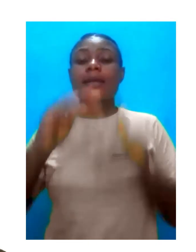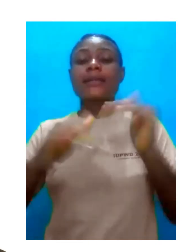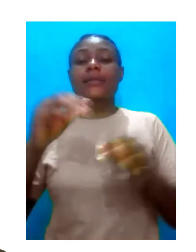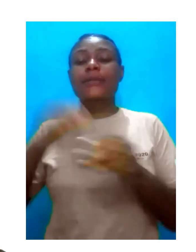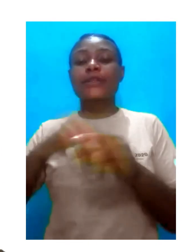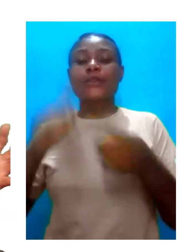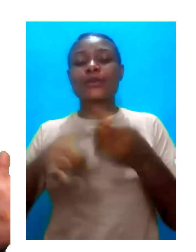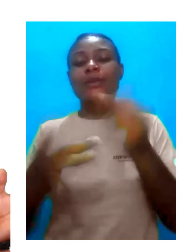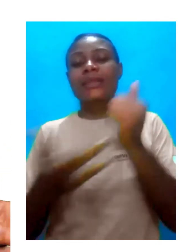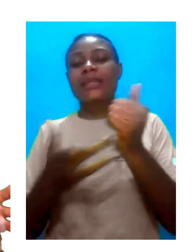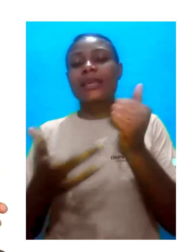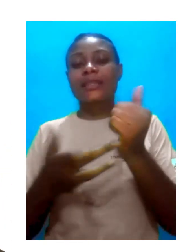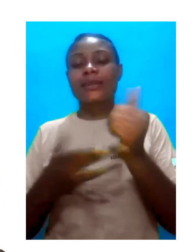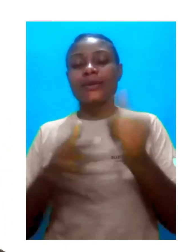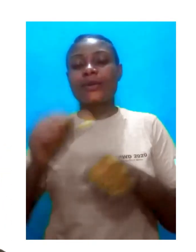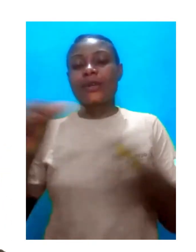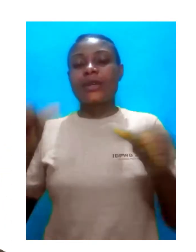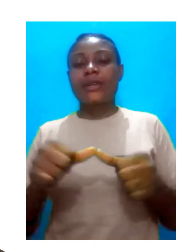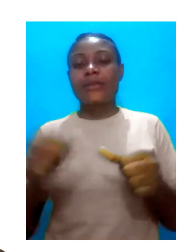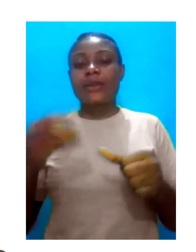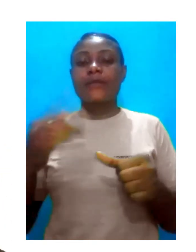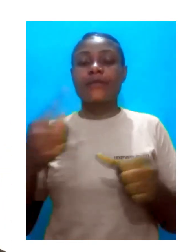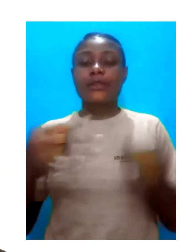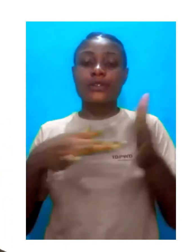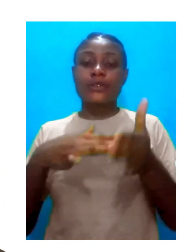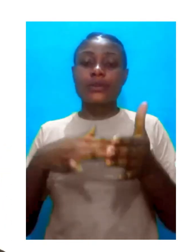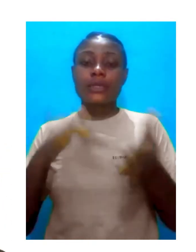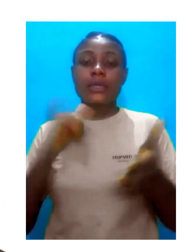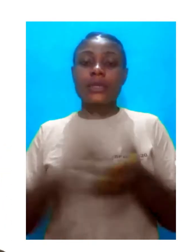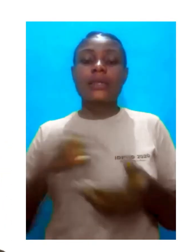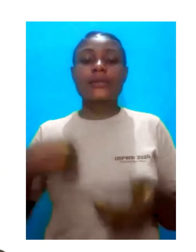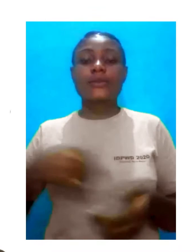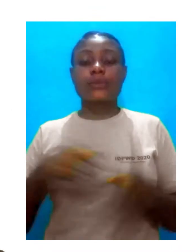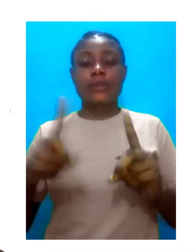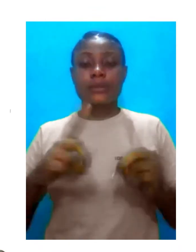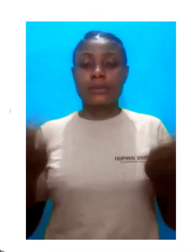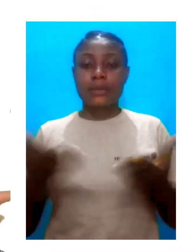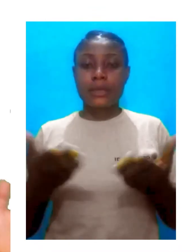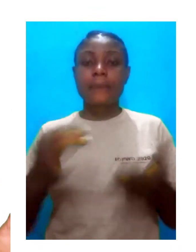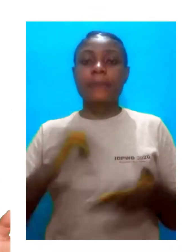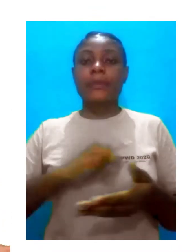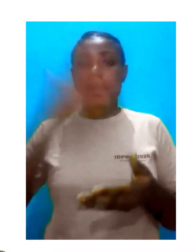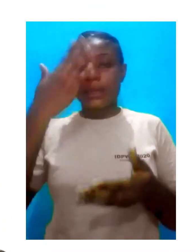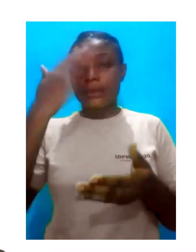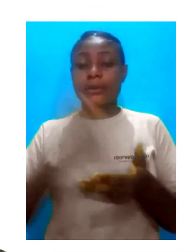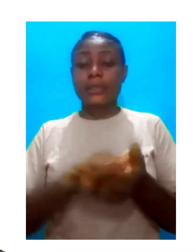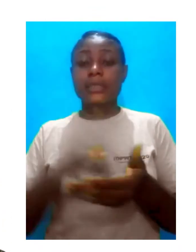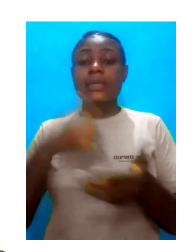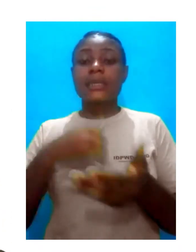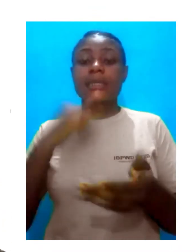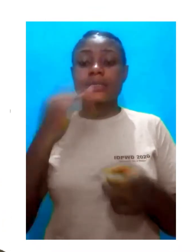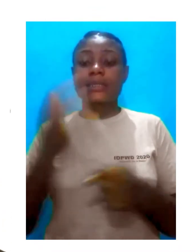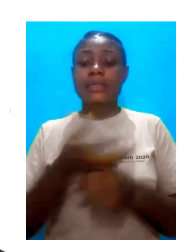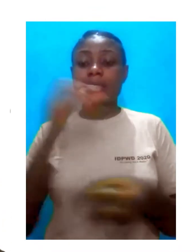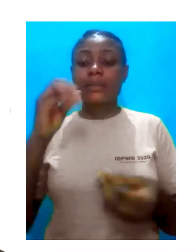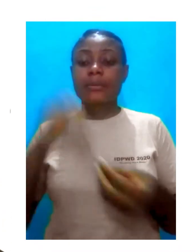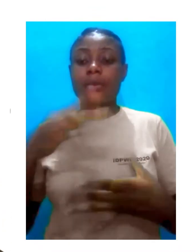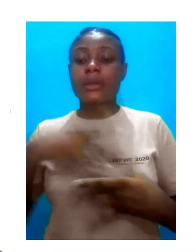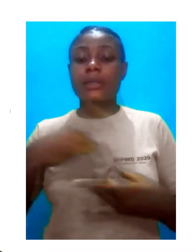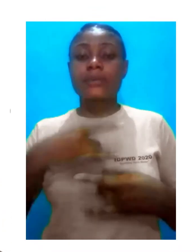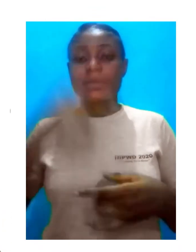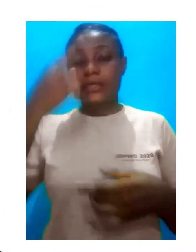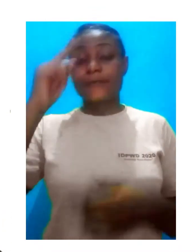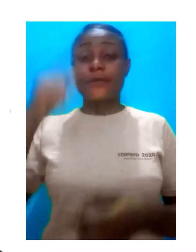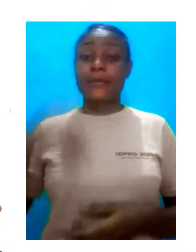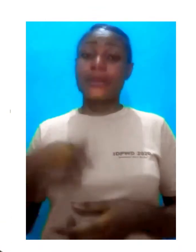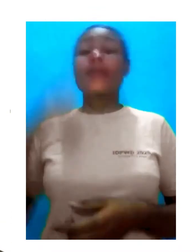we are stepping into a little bit of the technical aspect of the study that we've been doing here, and I know